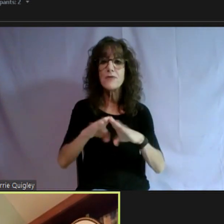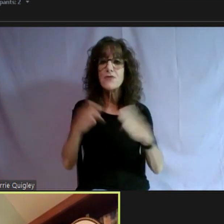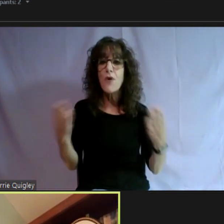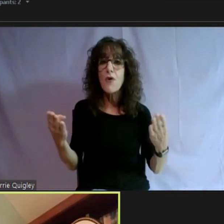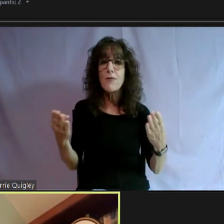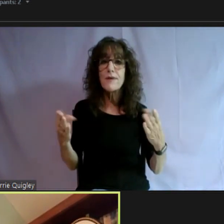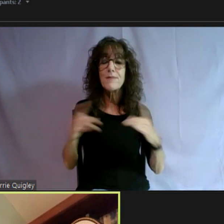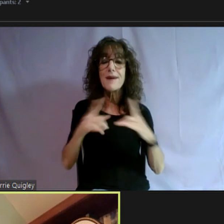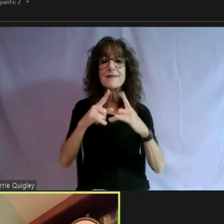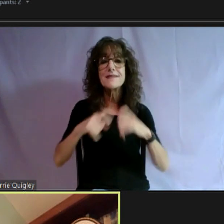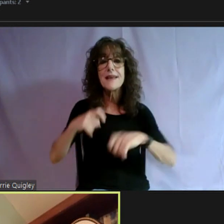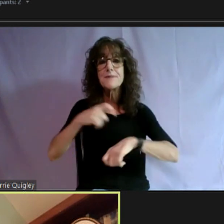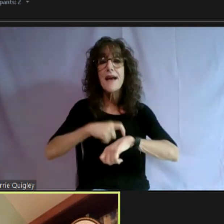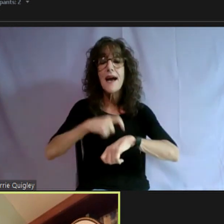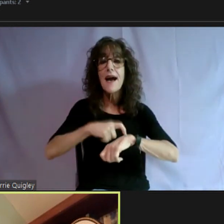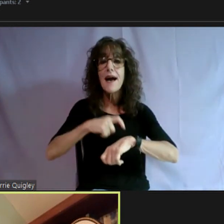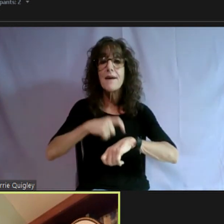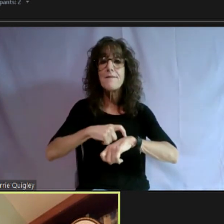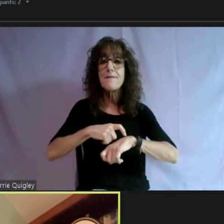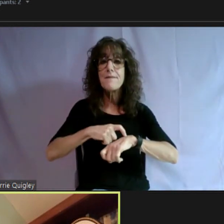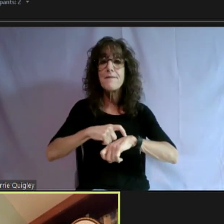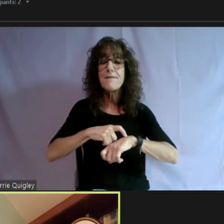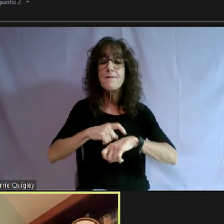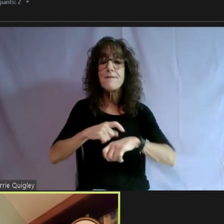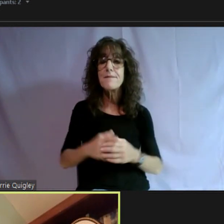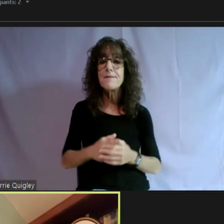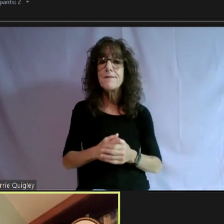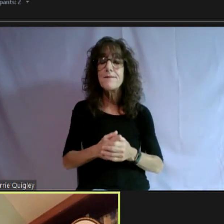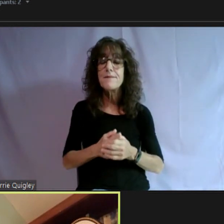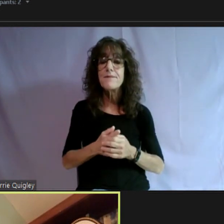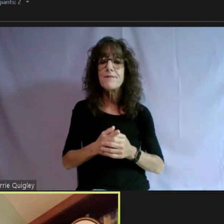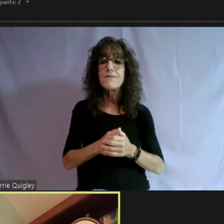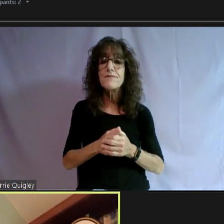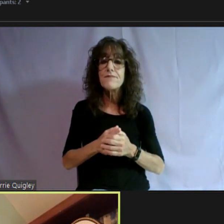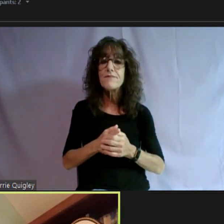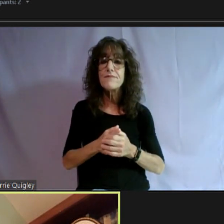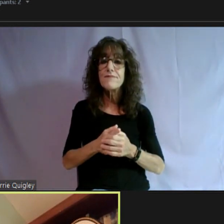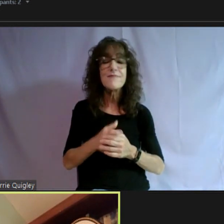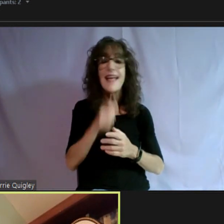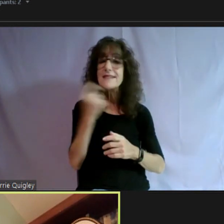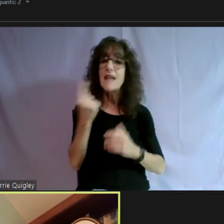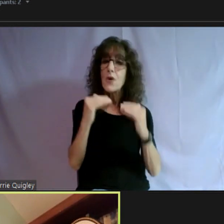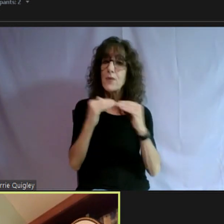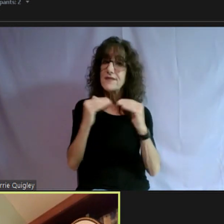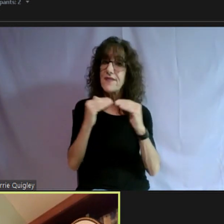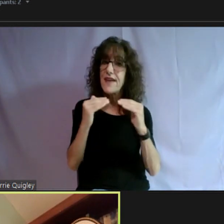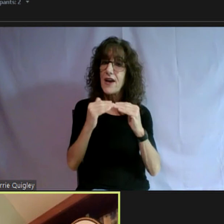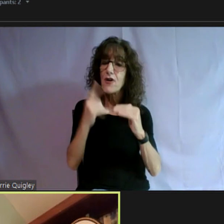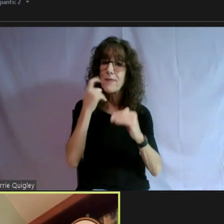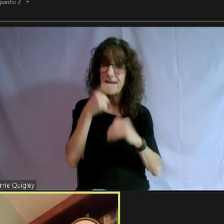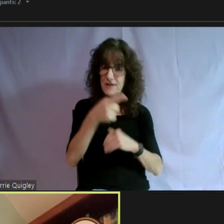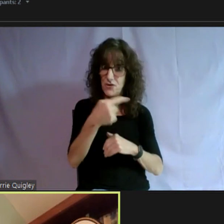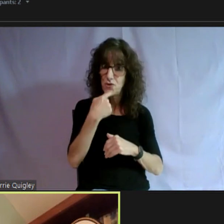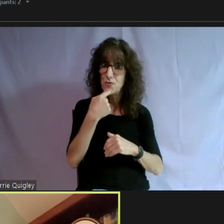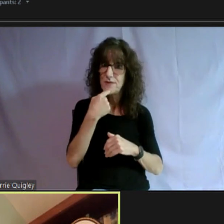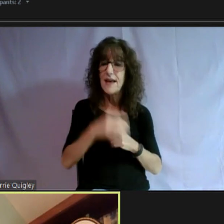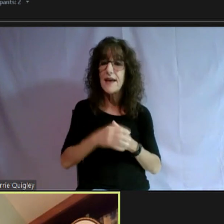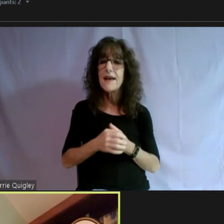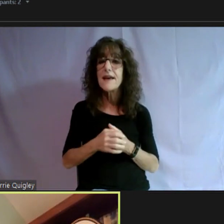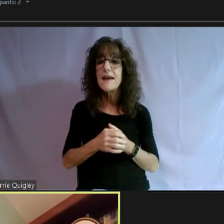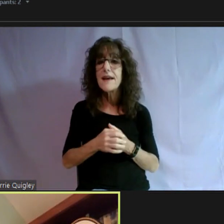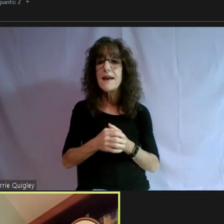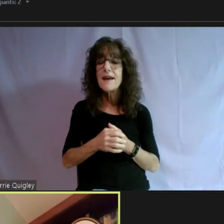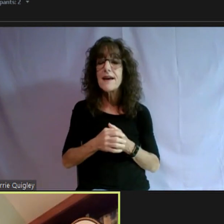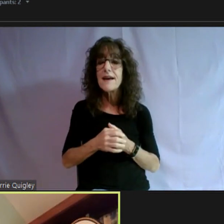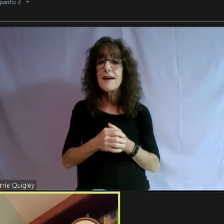same time, it's also not always fair, because as you've often said,